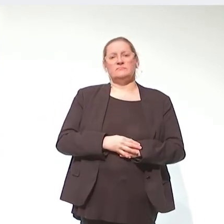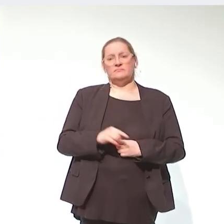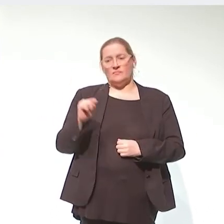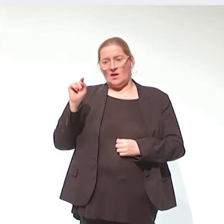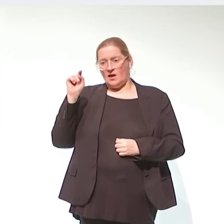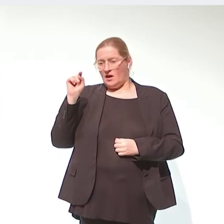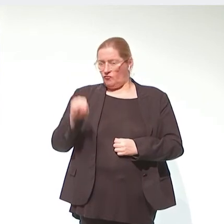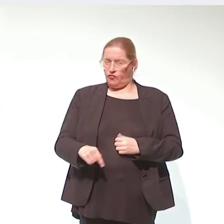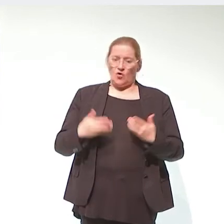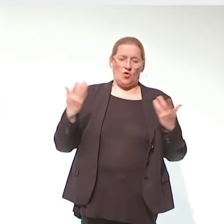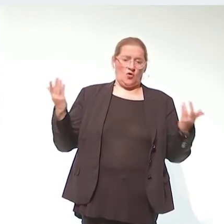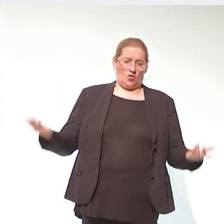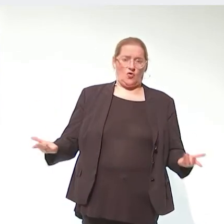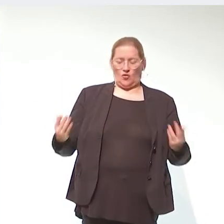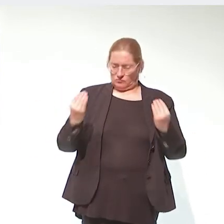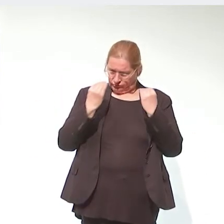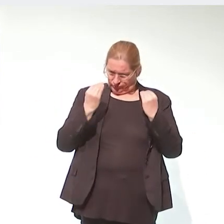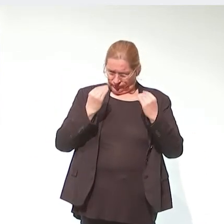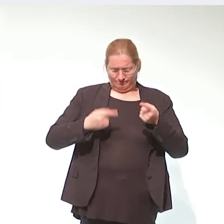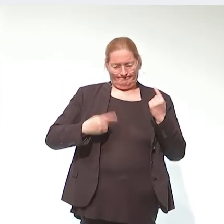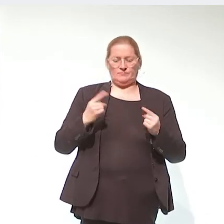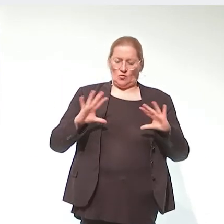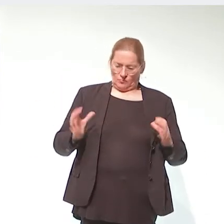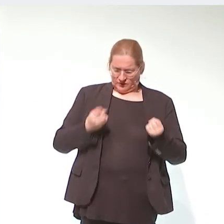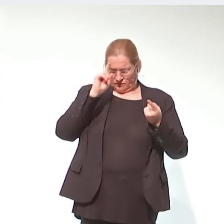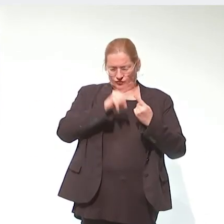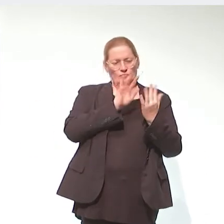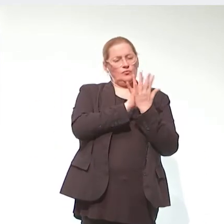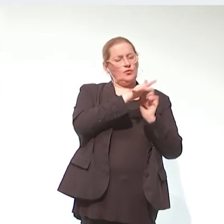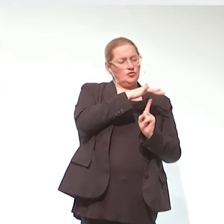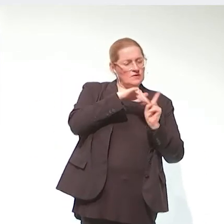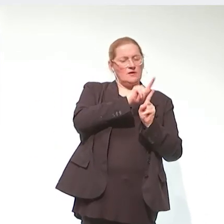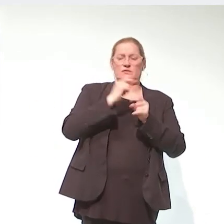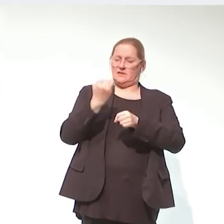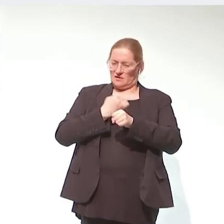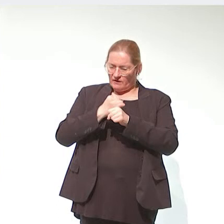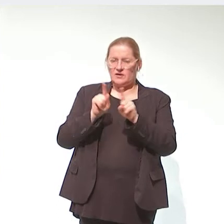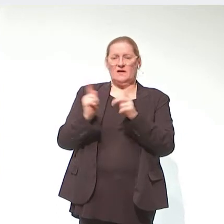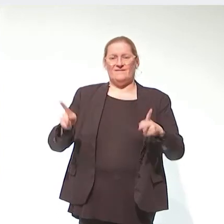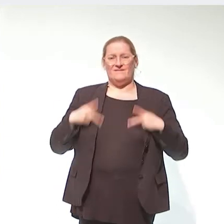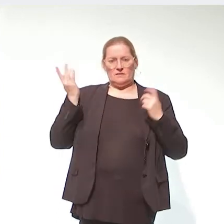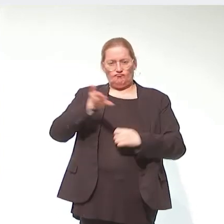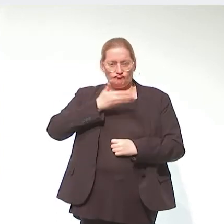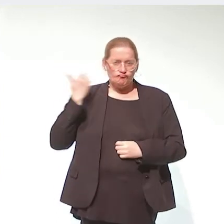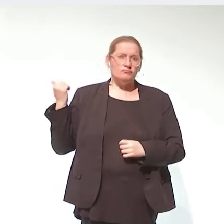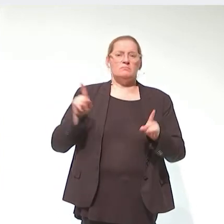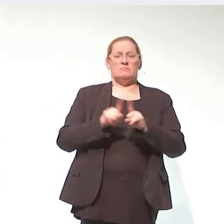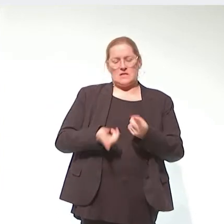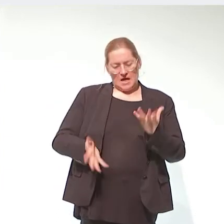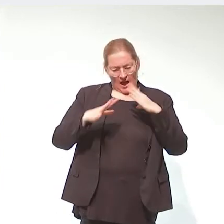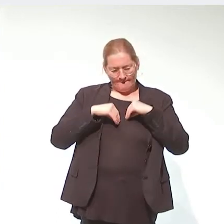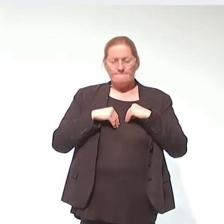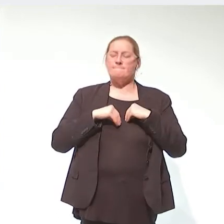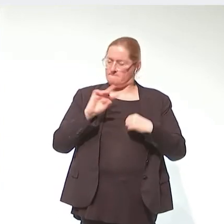community. Education is designed to get people onto the labour market, to socialize, to live a better